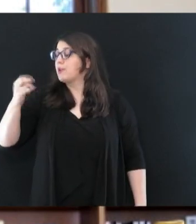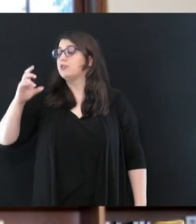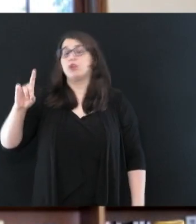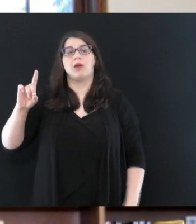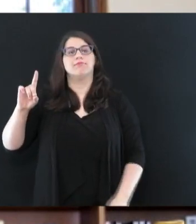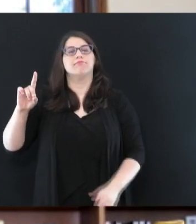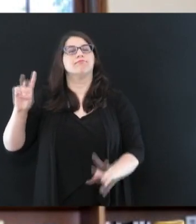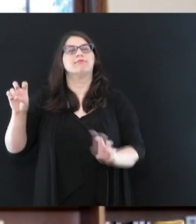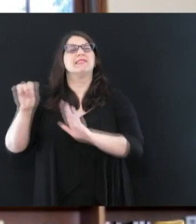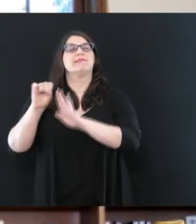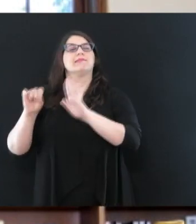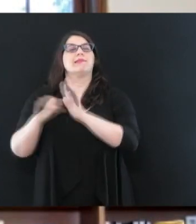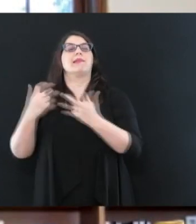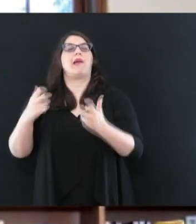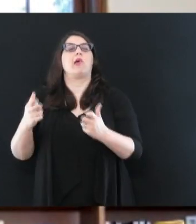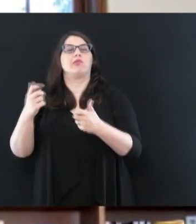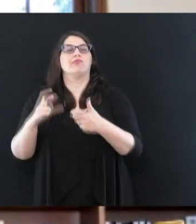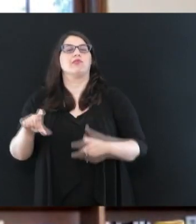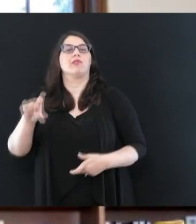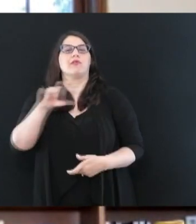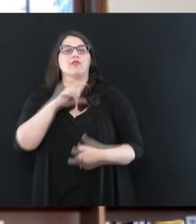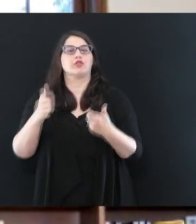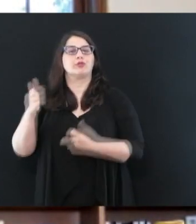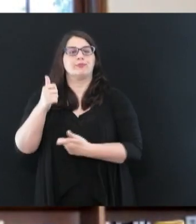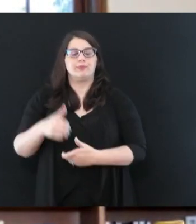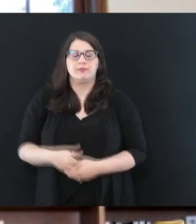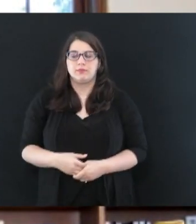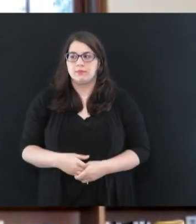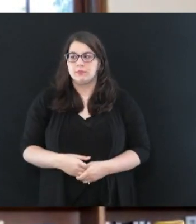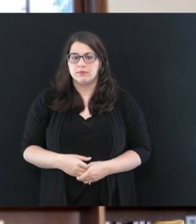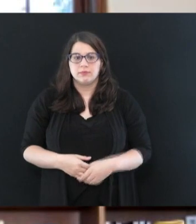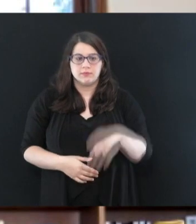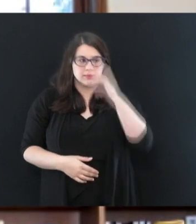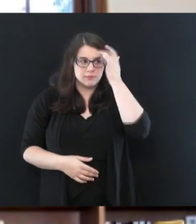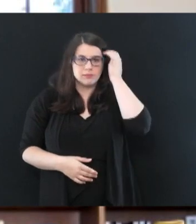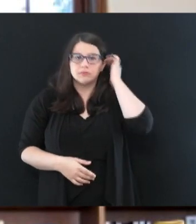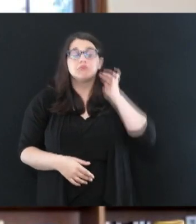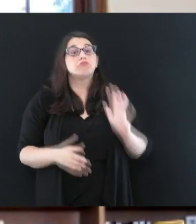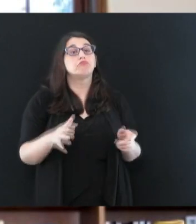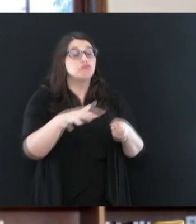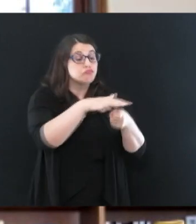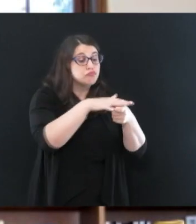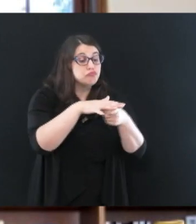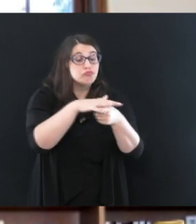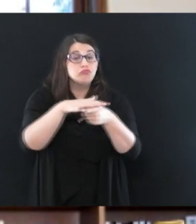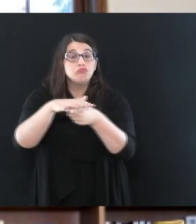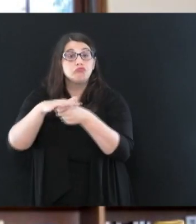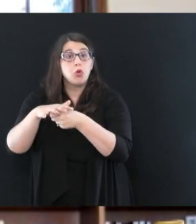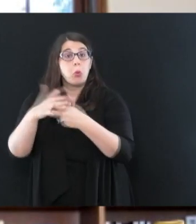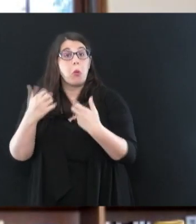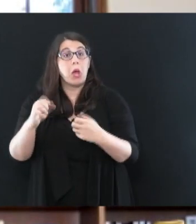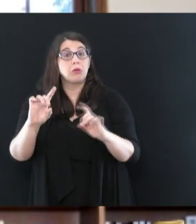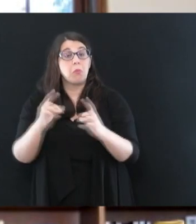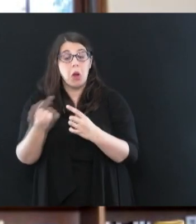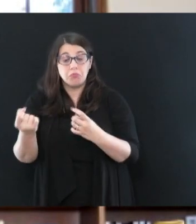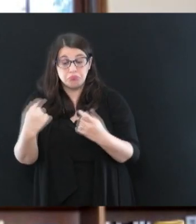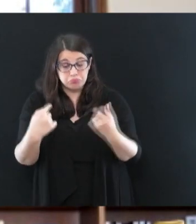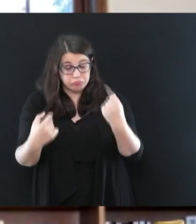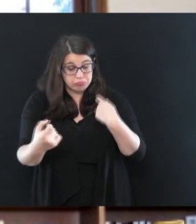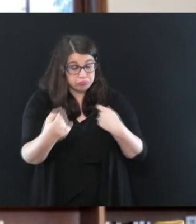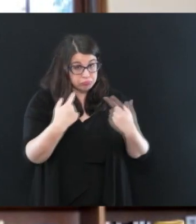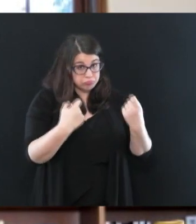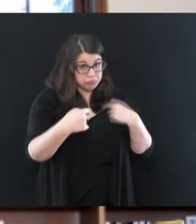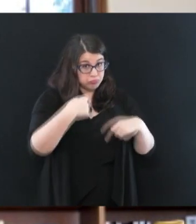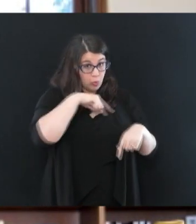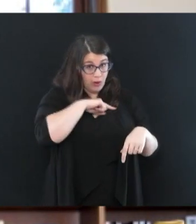Good afternoon. We've gotten reports from a lot of local health officers that they have noticed some other signs and symptoms